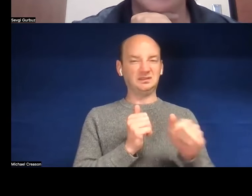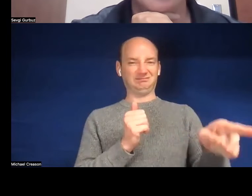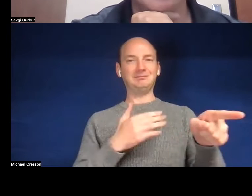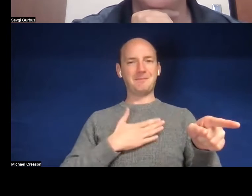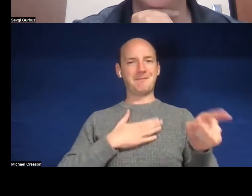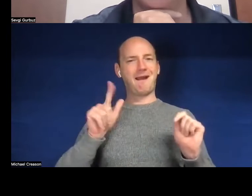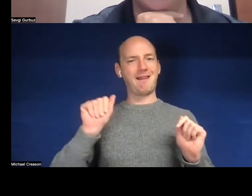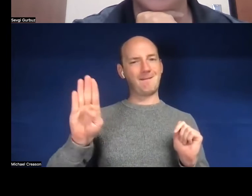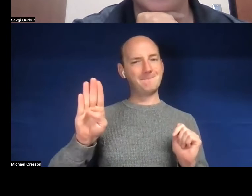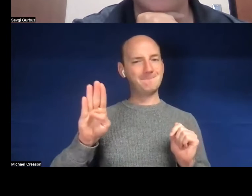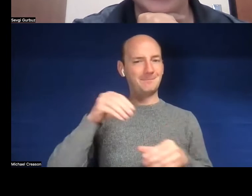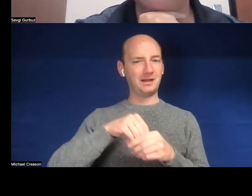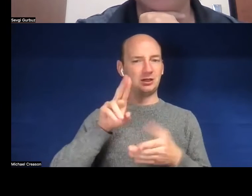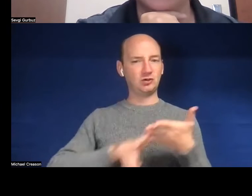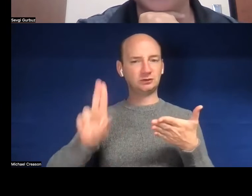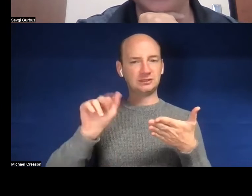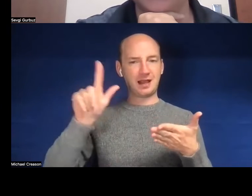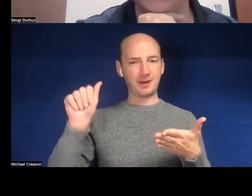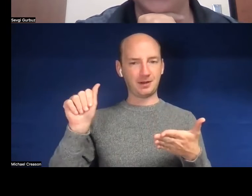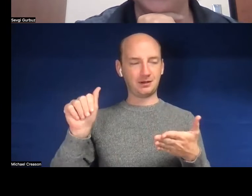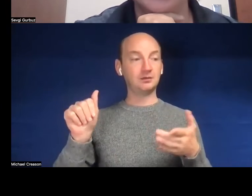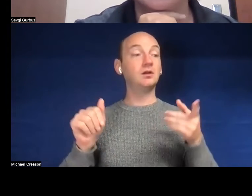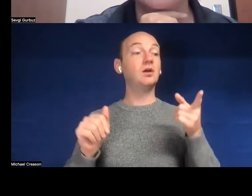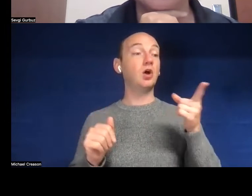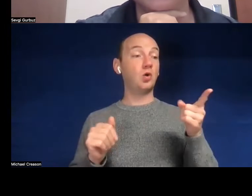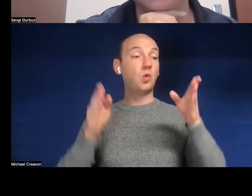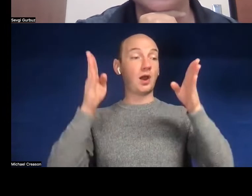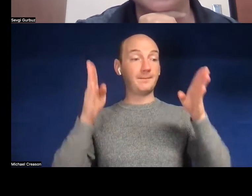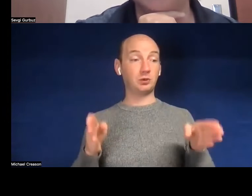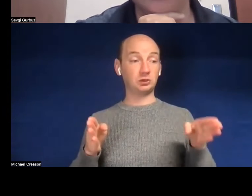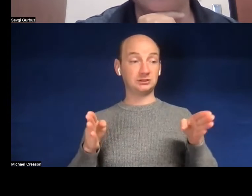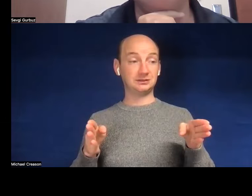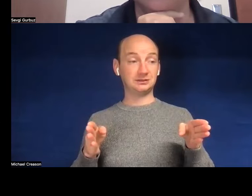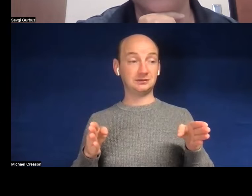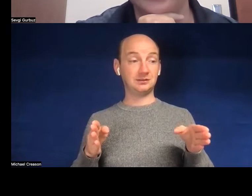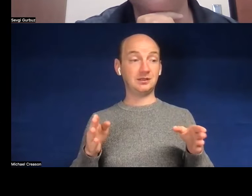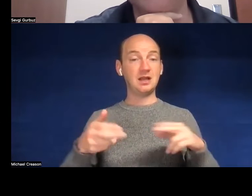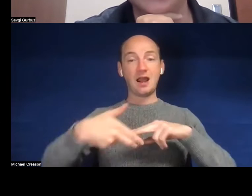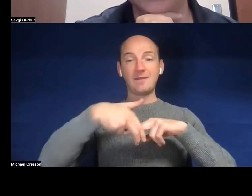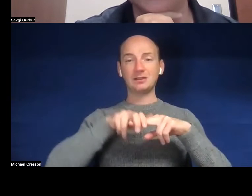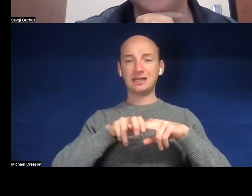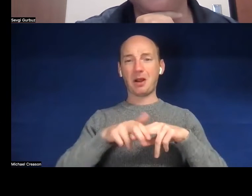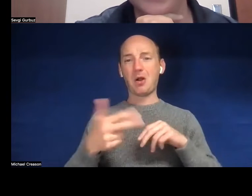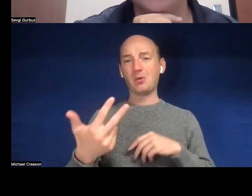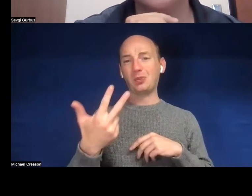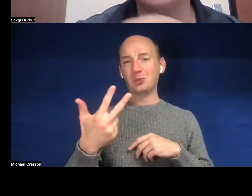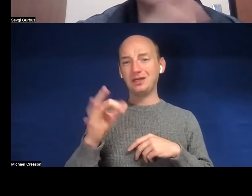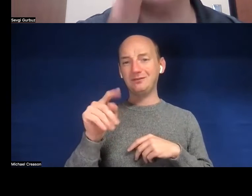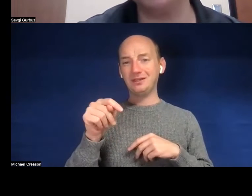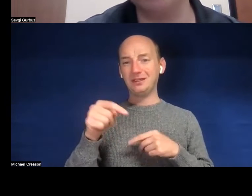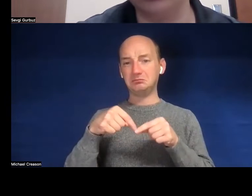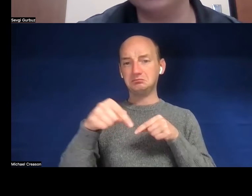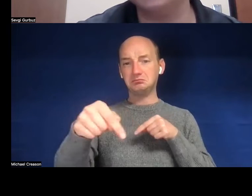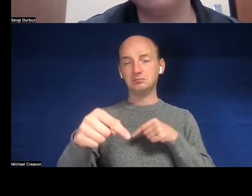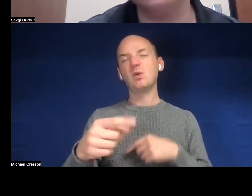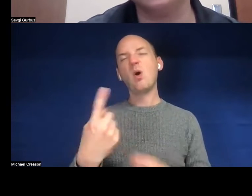Alabama. And you'll notice that we have a participant who, in this image, is sitting about 1 meter away from the sensor. The sensor